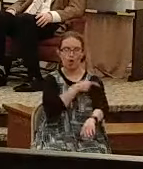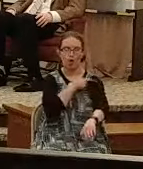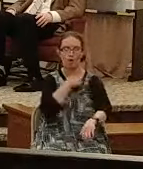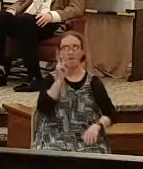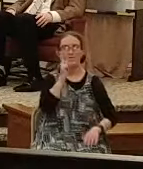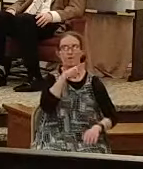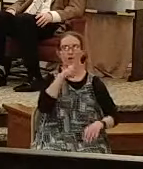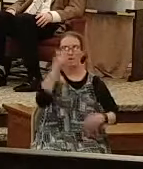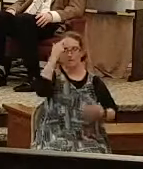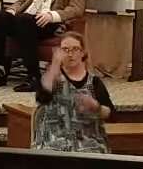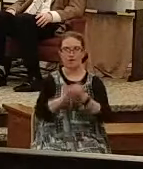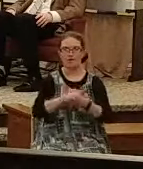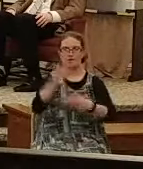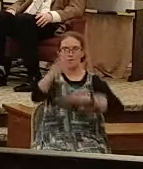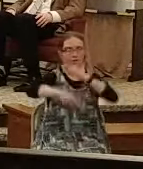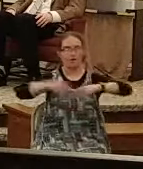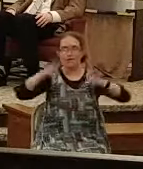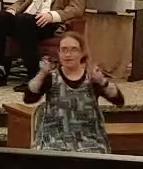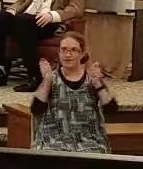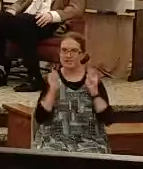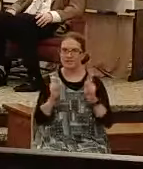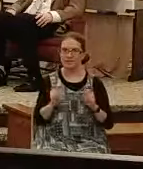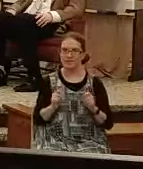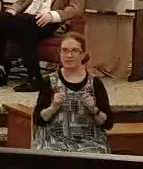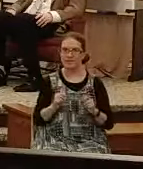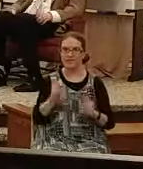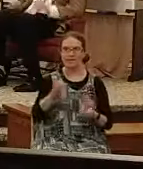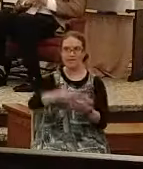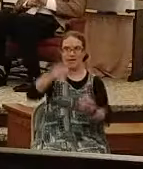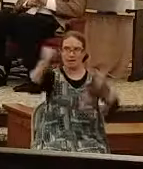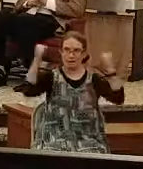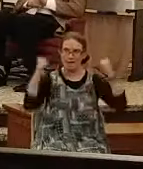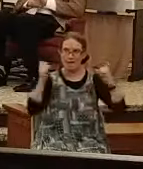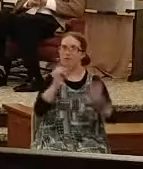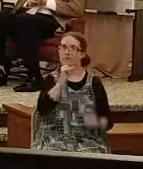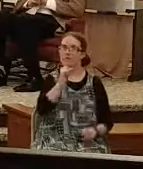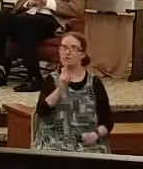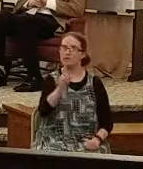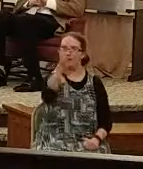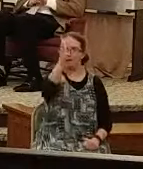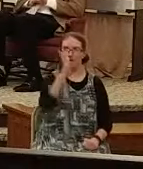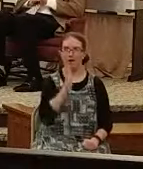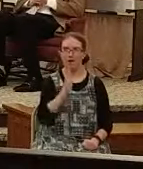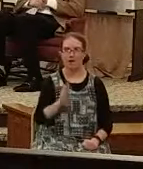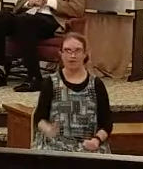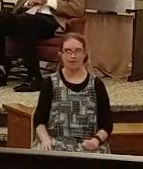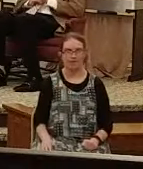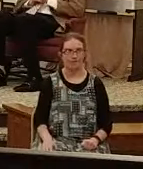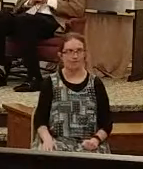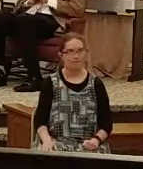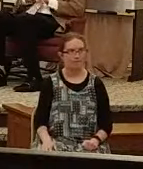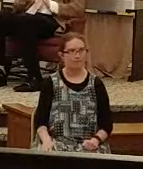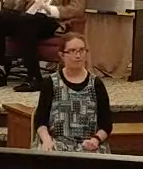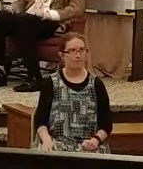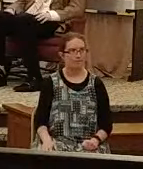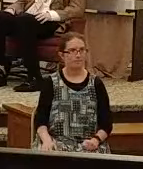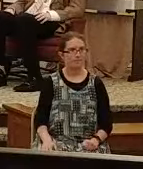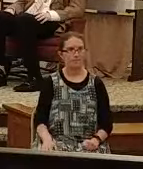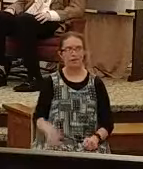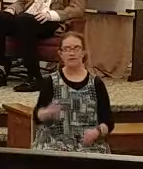false religion to this world. And now all of a sudden, amen, they're finding the power and the truth of God. Hallelujah.